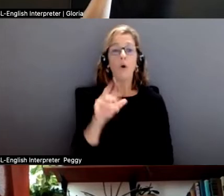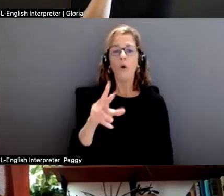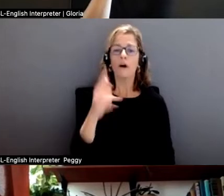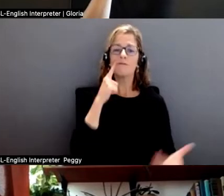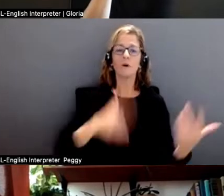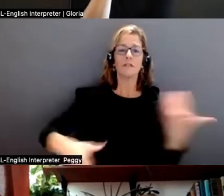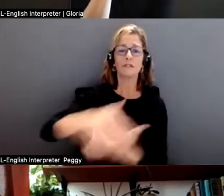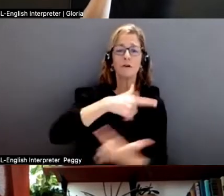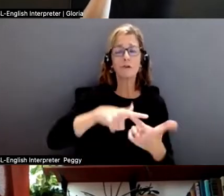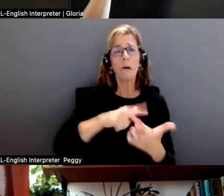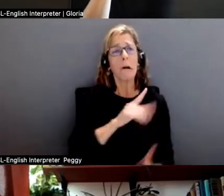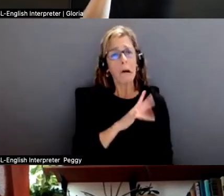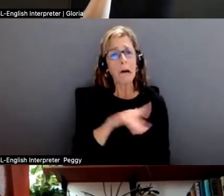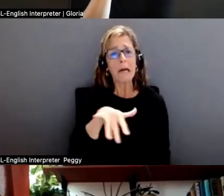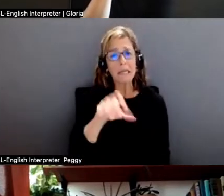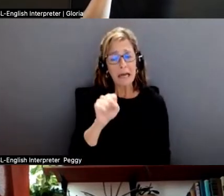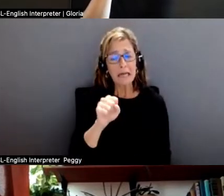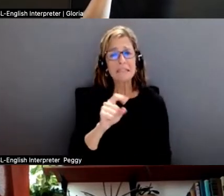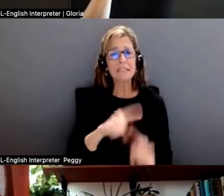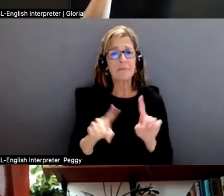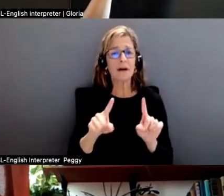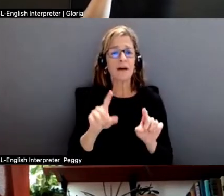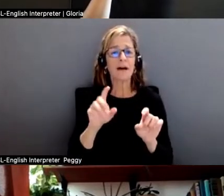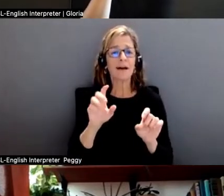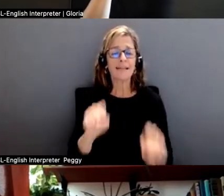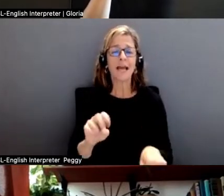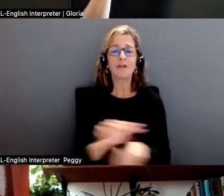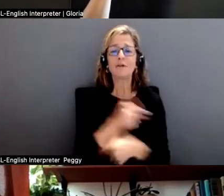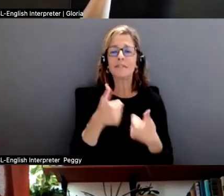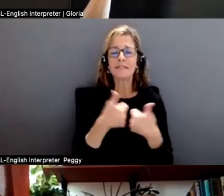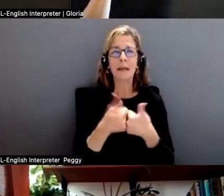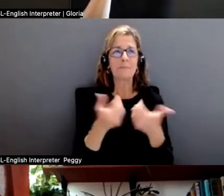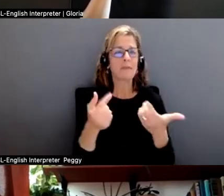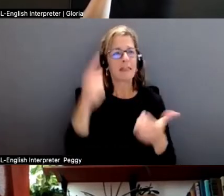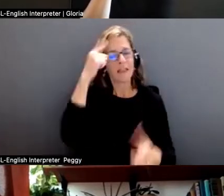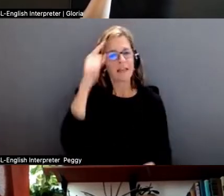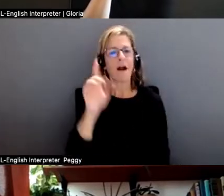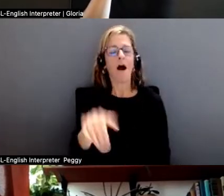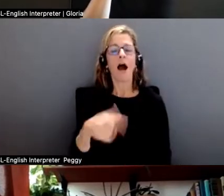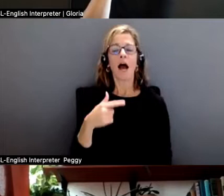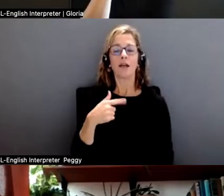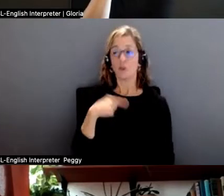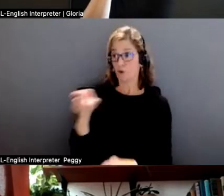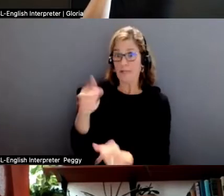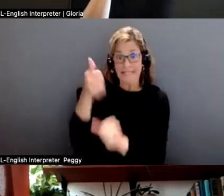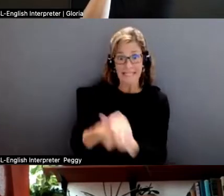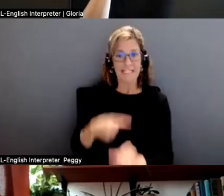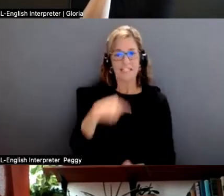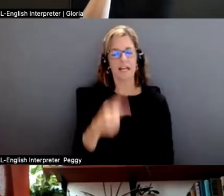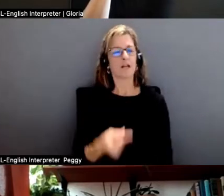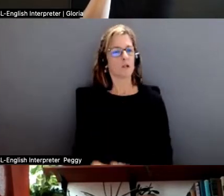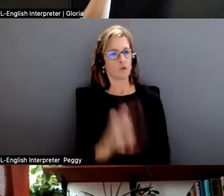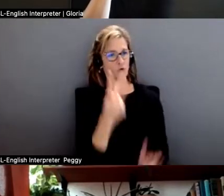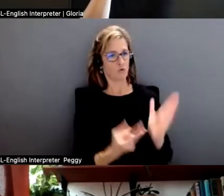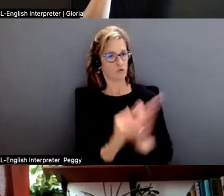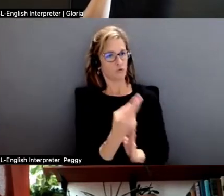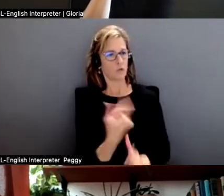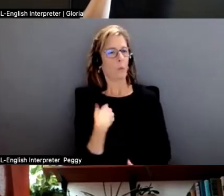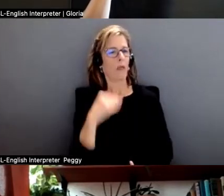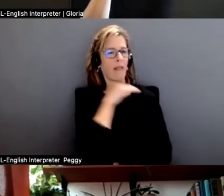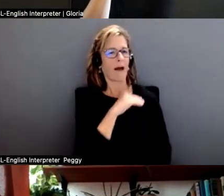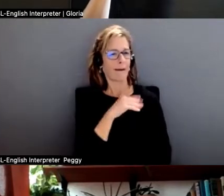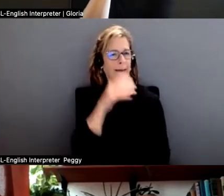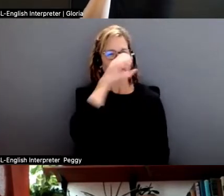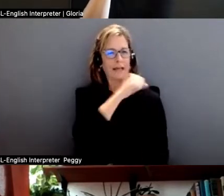different ways. Games such as Two Truths and a Lie, or if you're in person, Find Somebody Who,